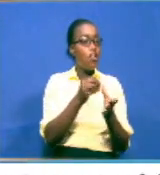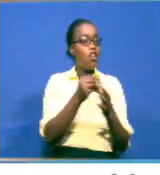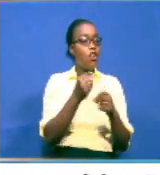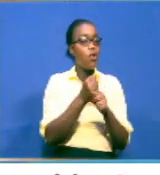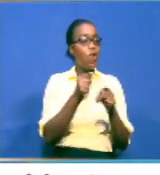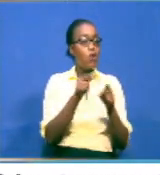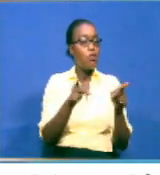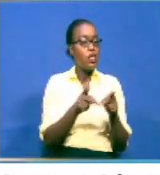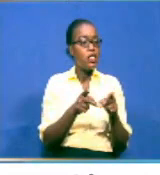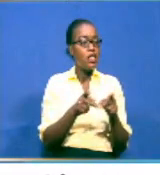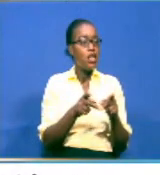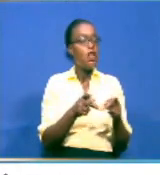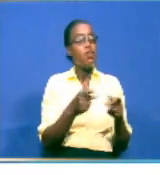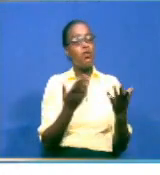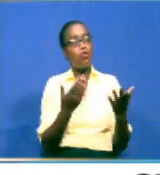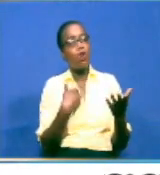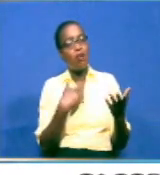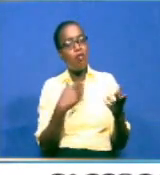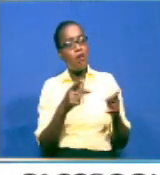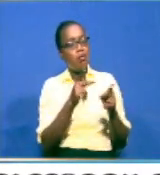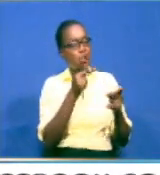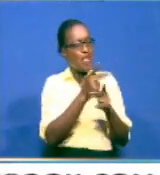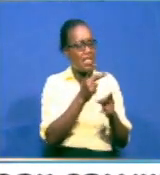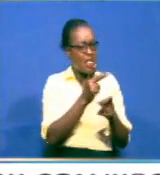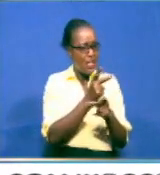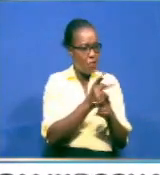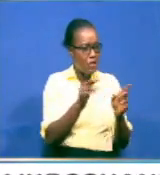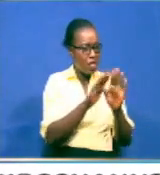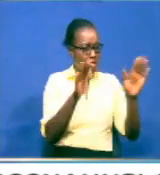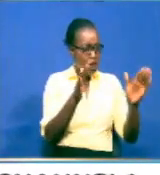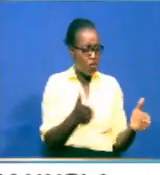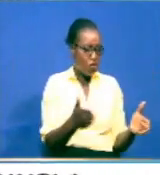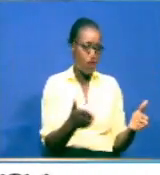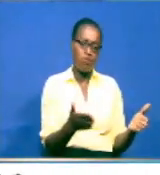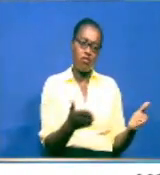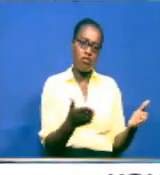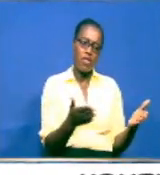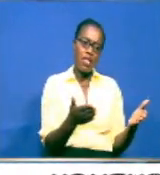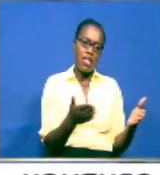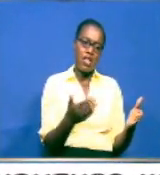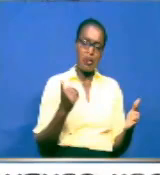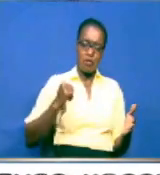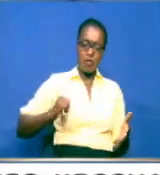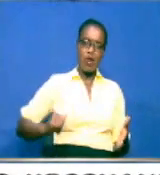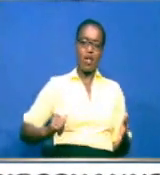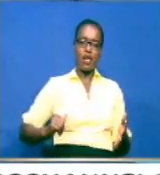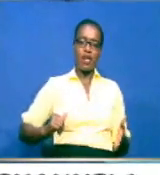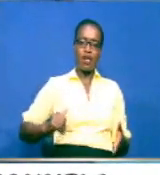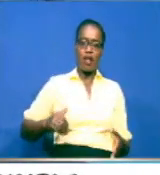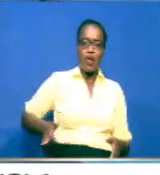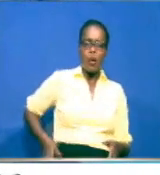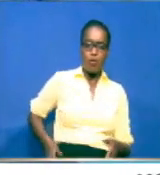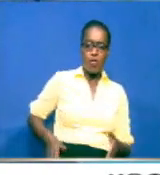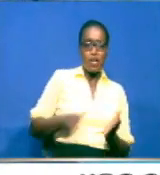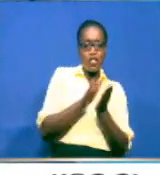you be keeping storage of the mobile phone? Should you be keeping it on the table or in your handbag, your pocket, the storage part of